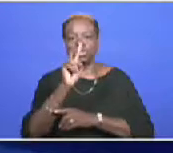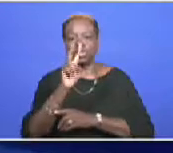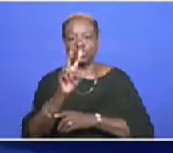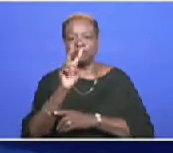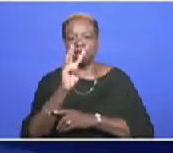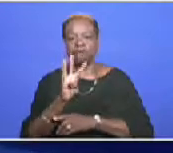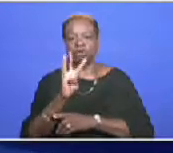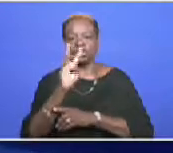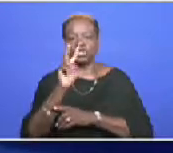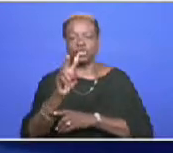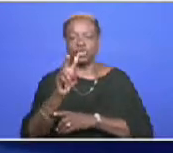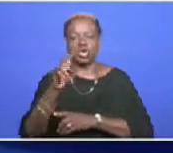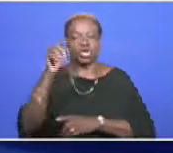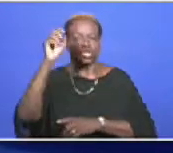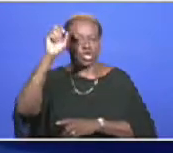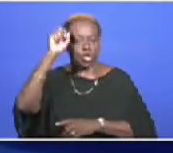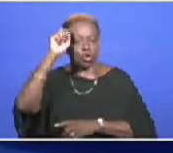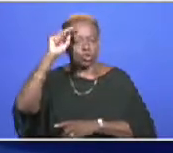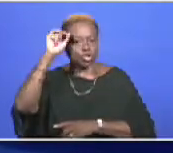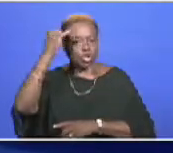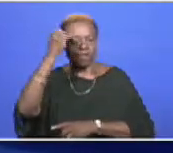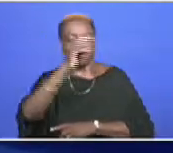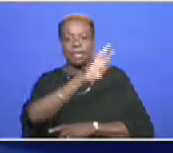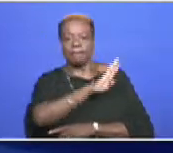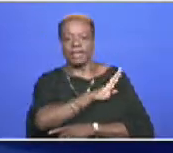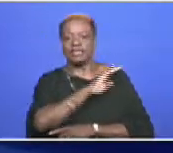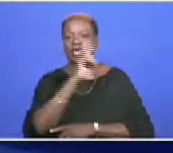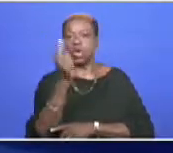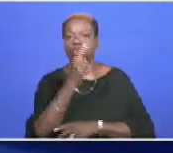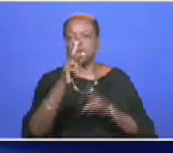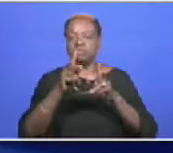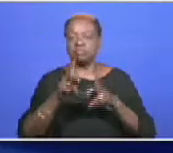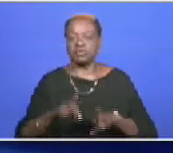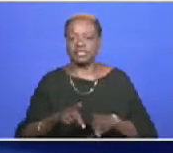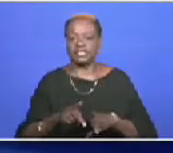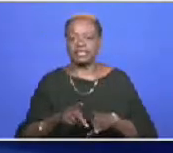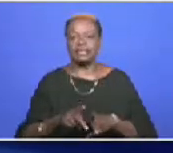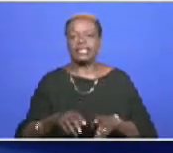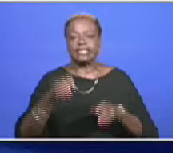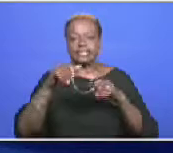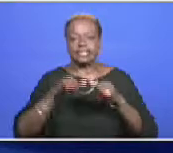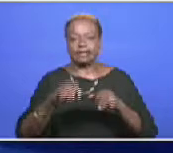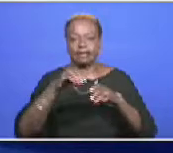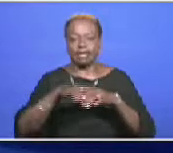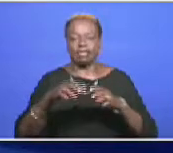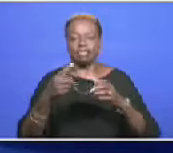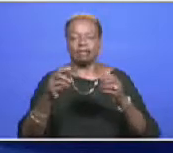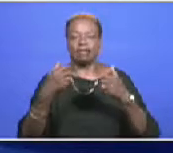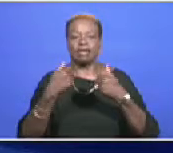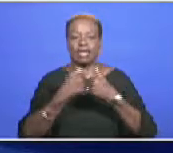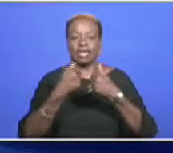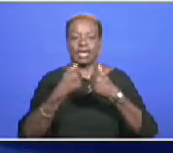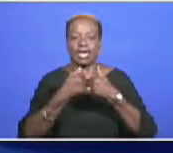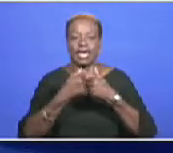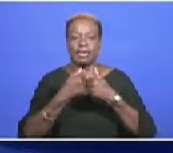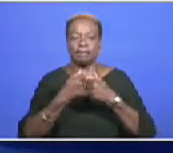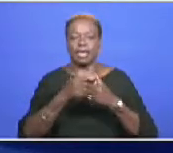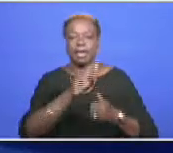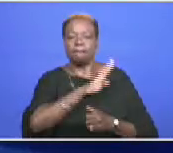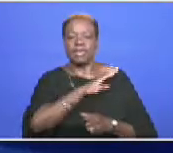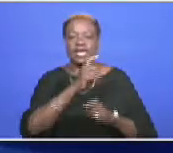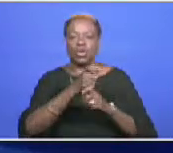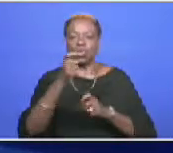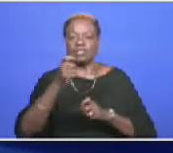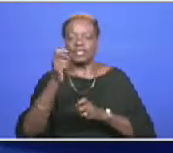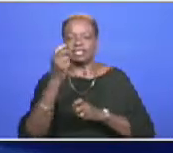only Bahamian surviving, but he too had to come from a set down. After losing the opener 6-3, Bain won the second set 6-4 before